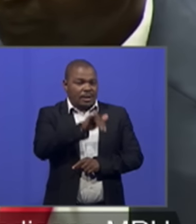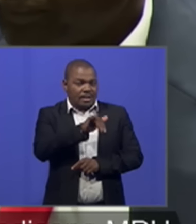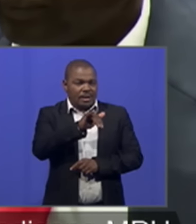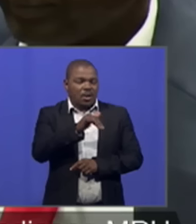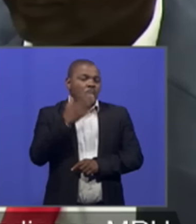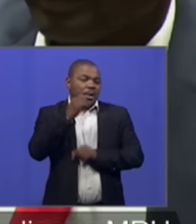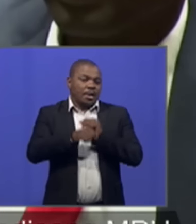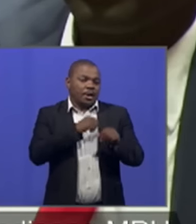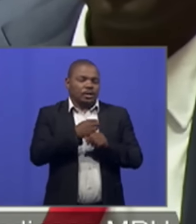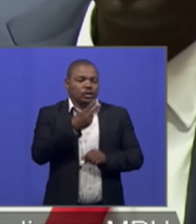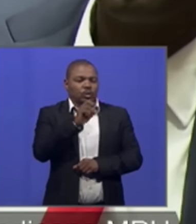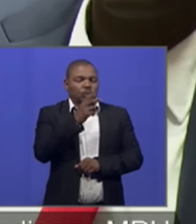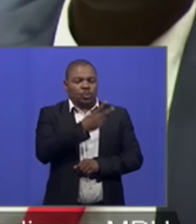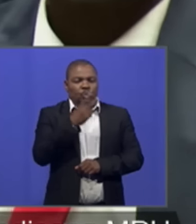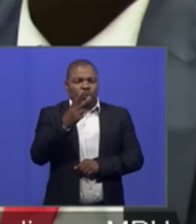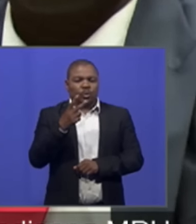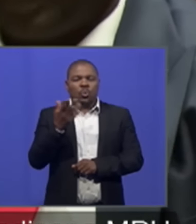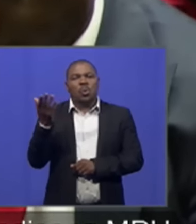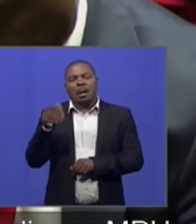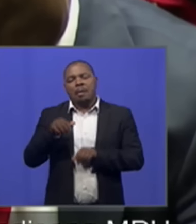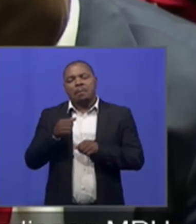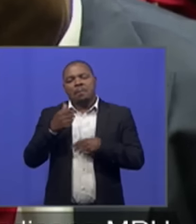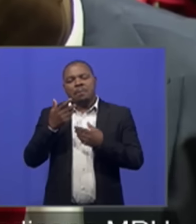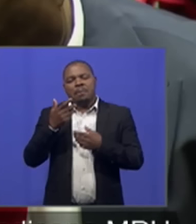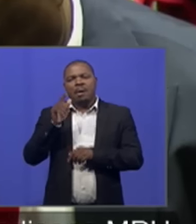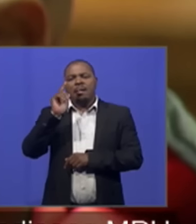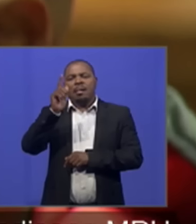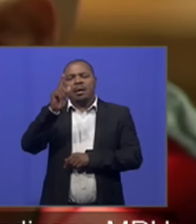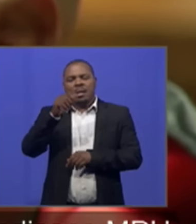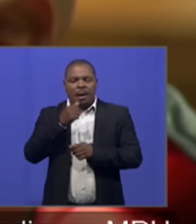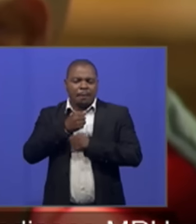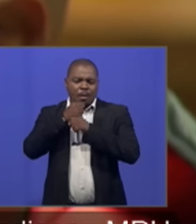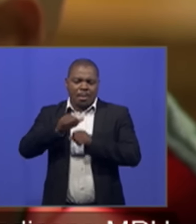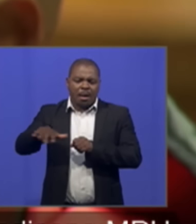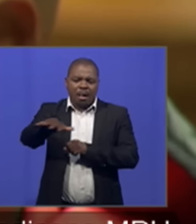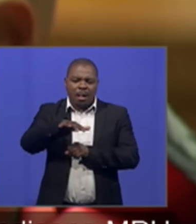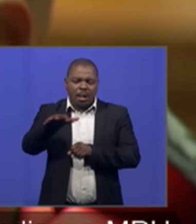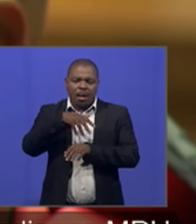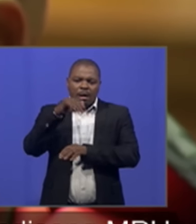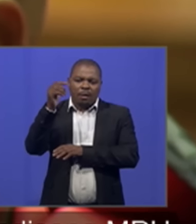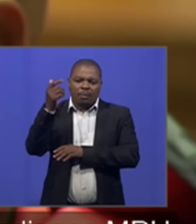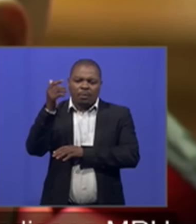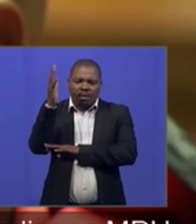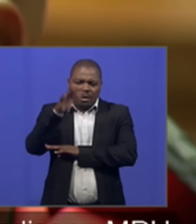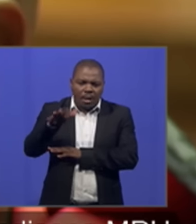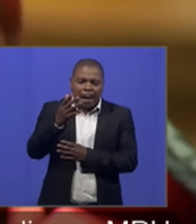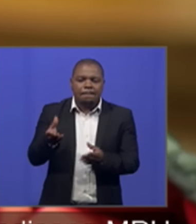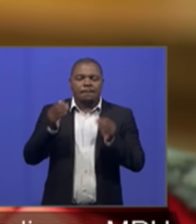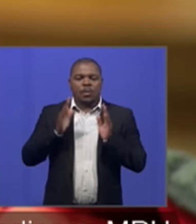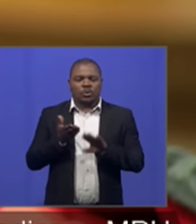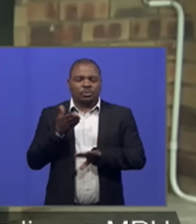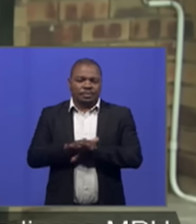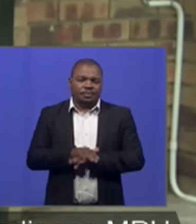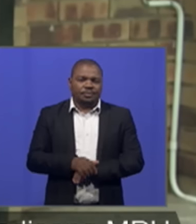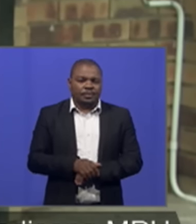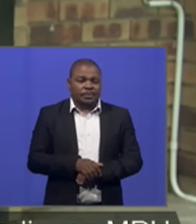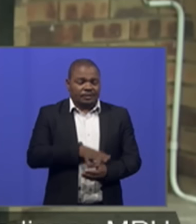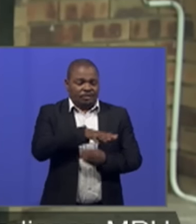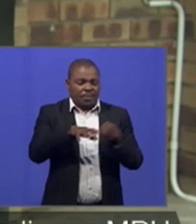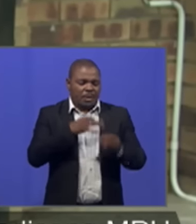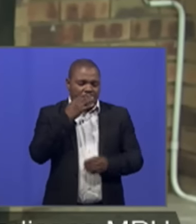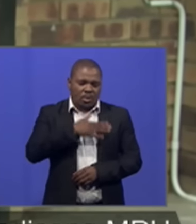Gadi o humane ka tšhimong ka ntlenyana ga Mbombela. Ba lapa ba re dikutulotše tša go tšhoša di ba tsošeditše dihlabi. We were so shocked